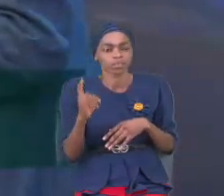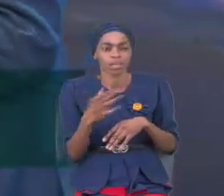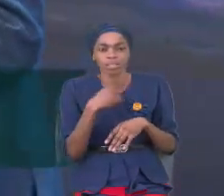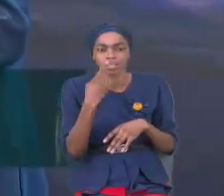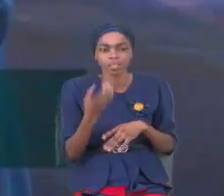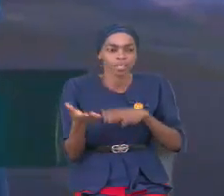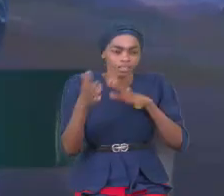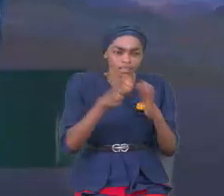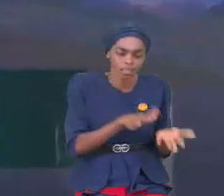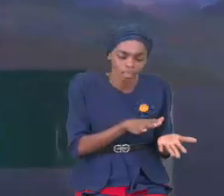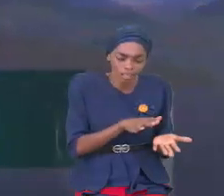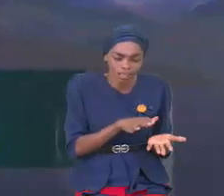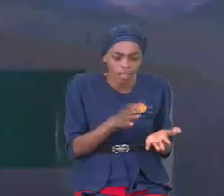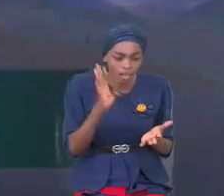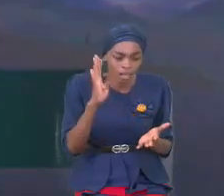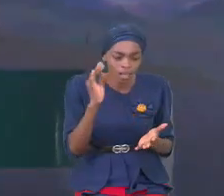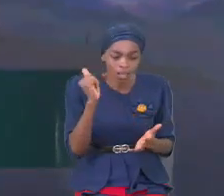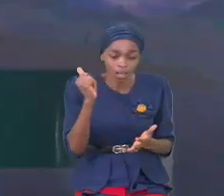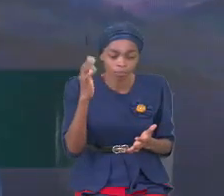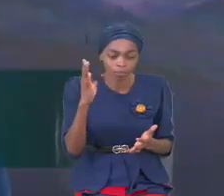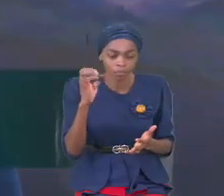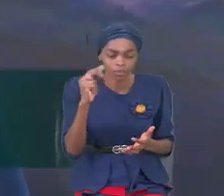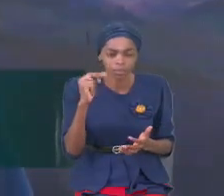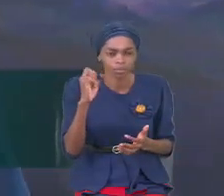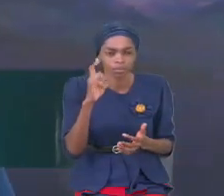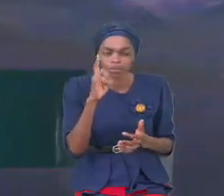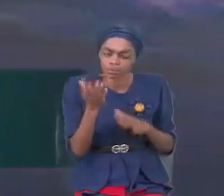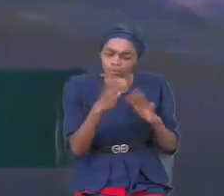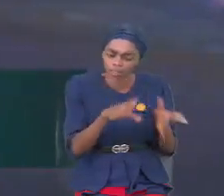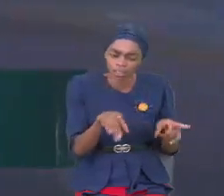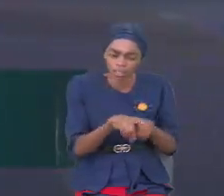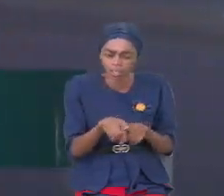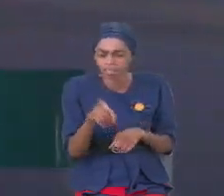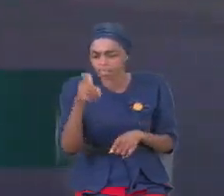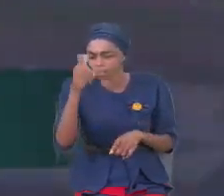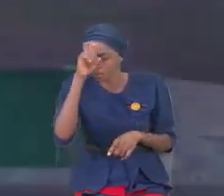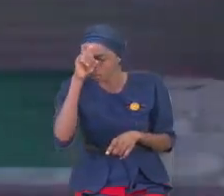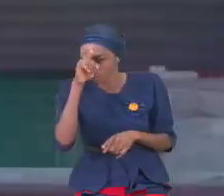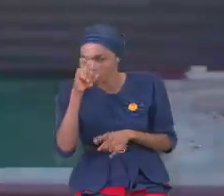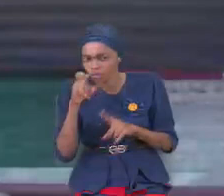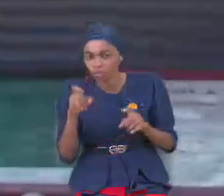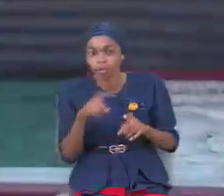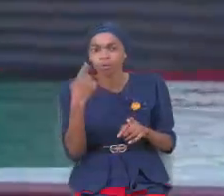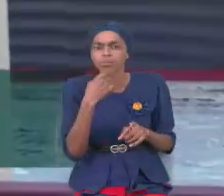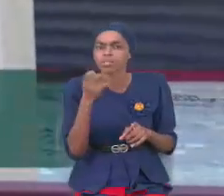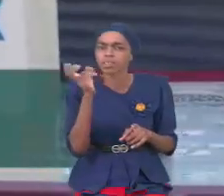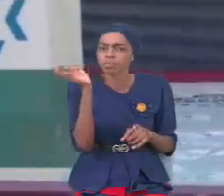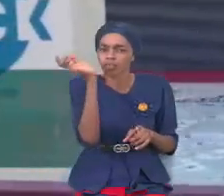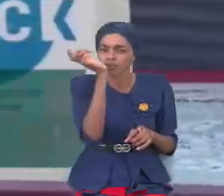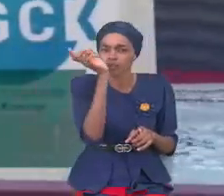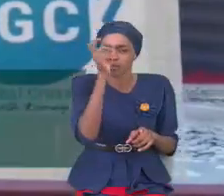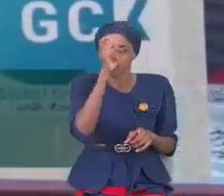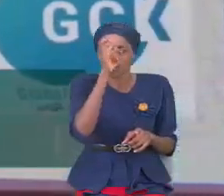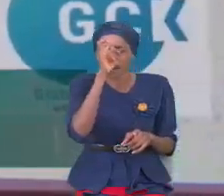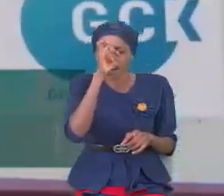Abner as a fool dieth? Who is a fool? A fool is a senseless person.